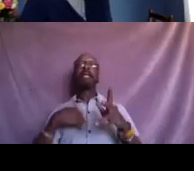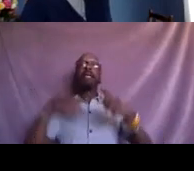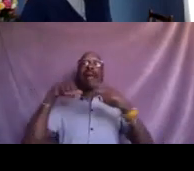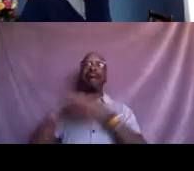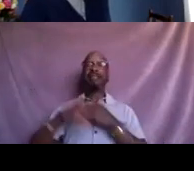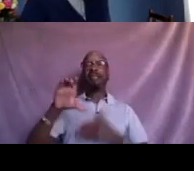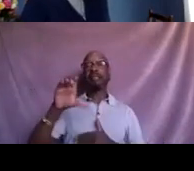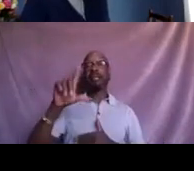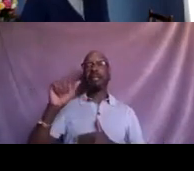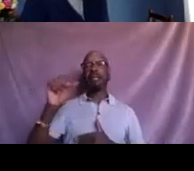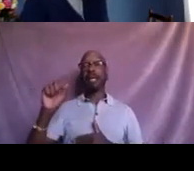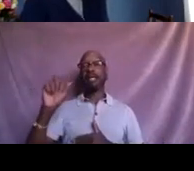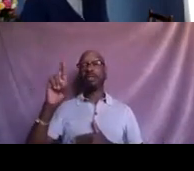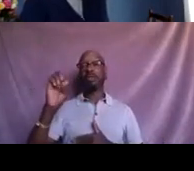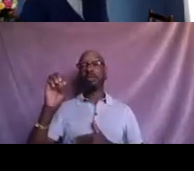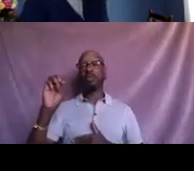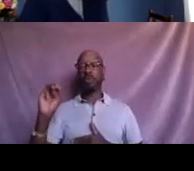by typing in